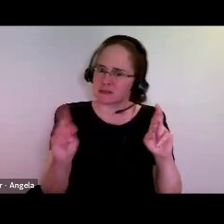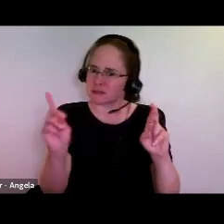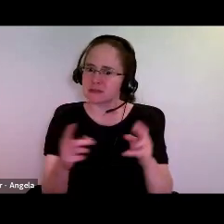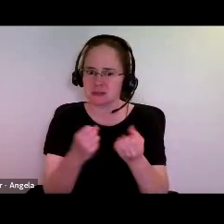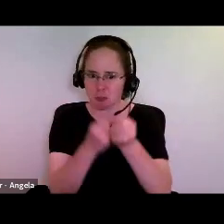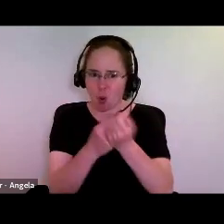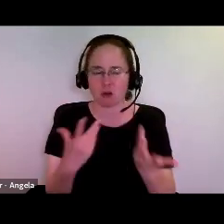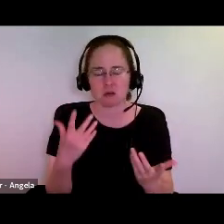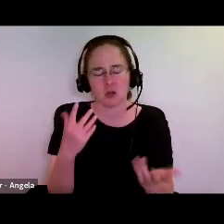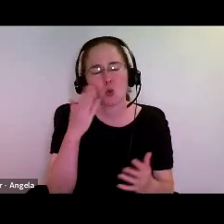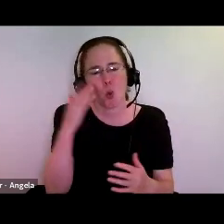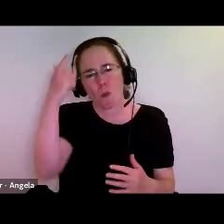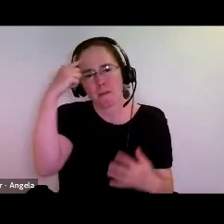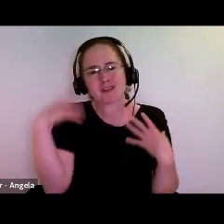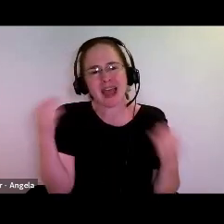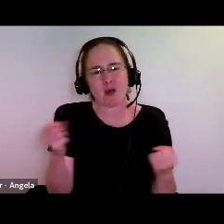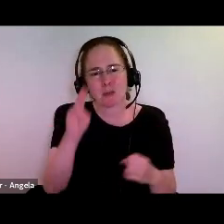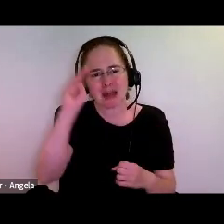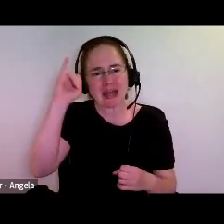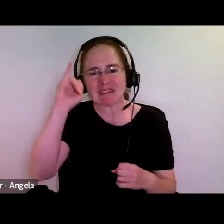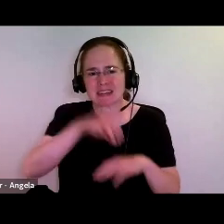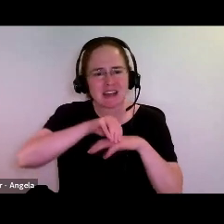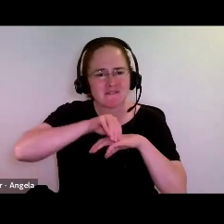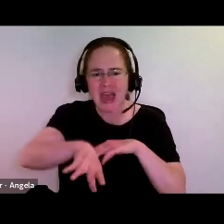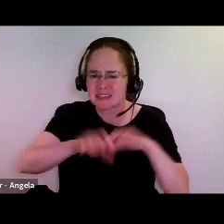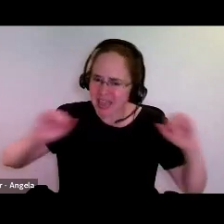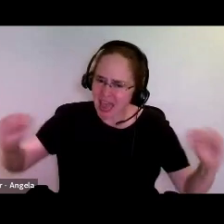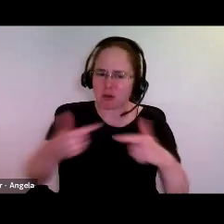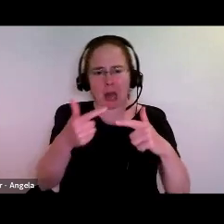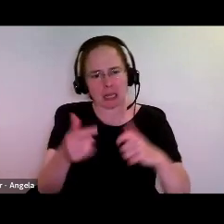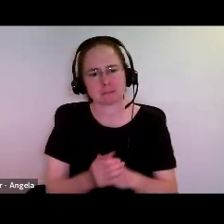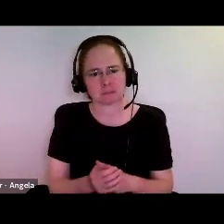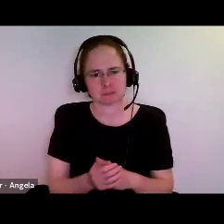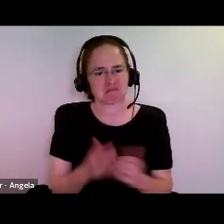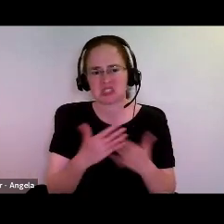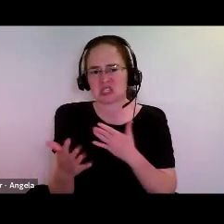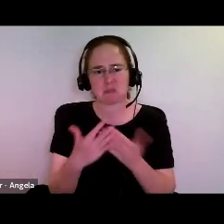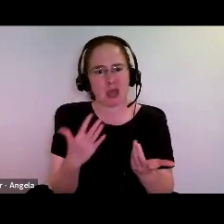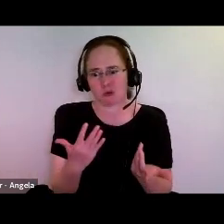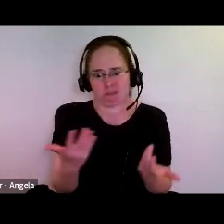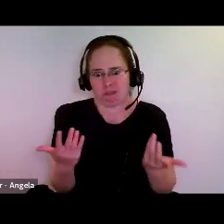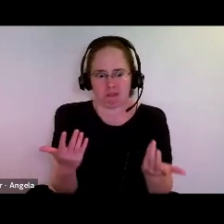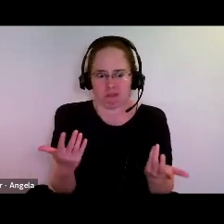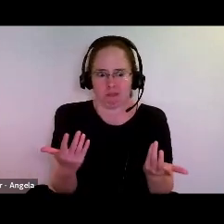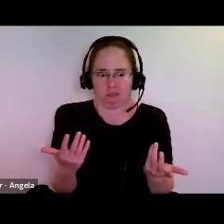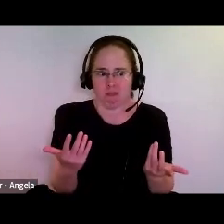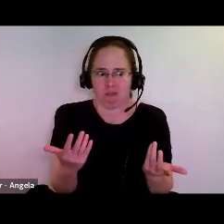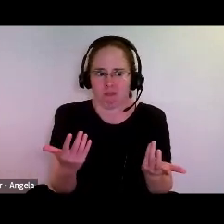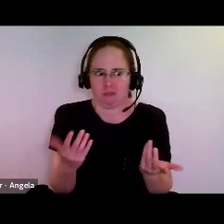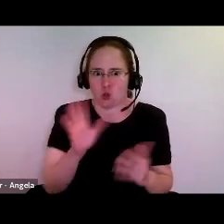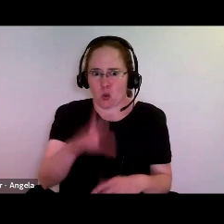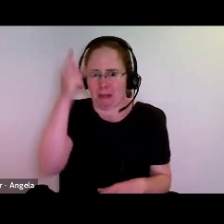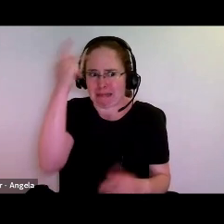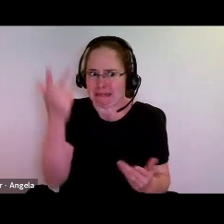as we know, mental health and mental illness affects everybody. Doesn't matter what it doesn't play partisan